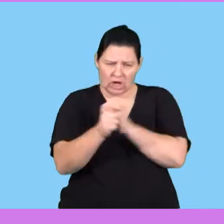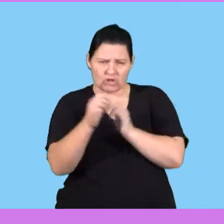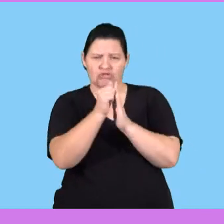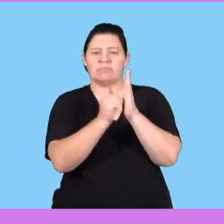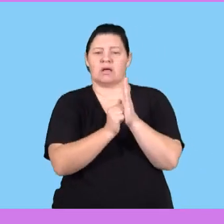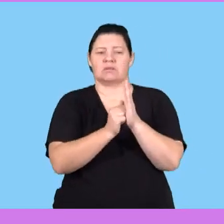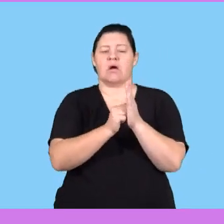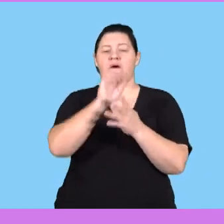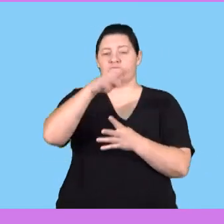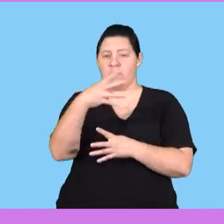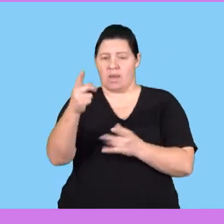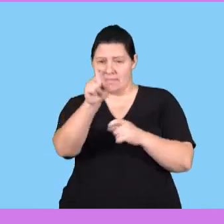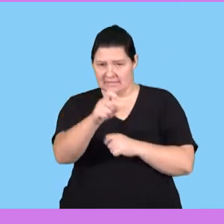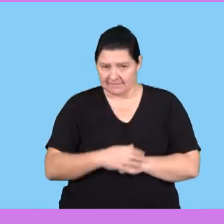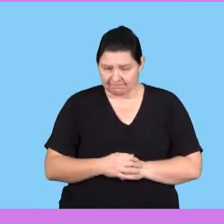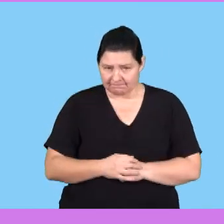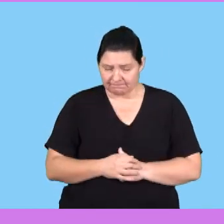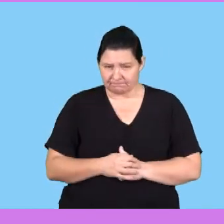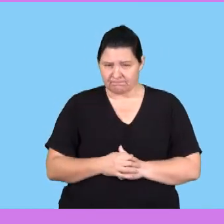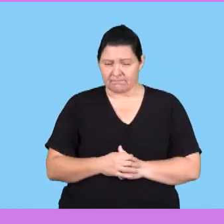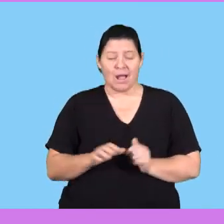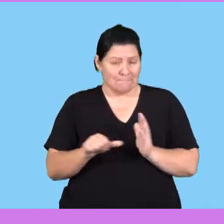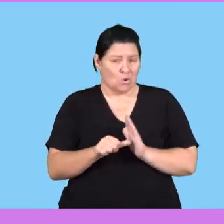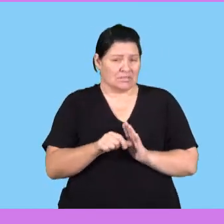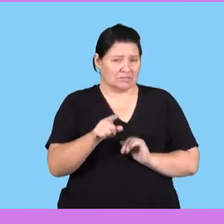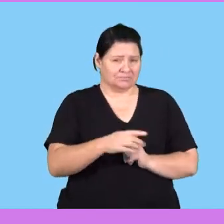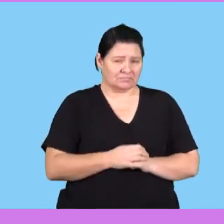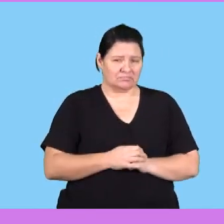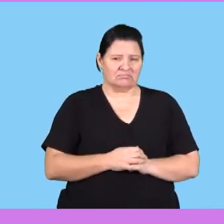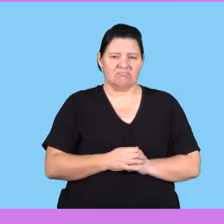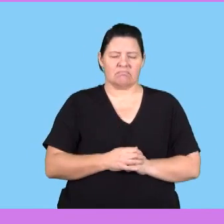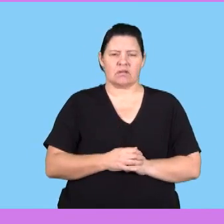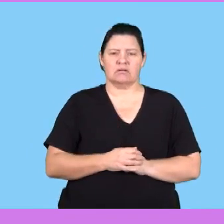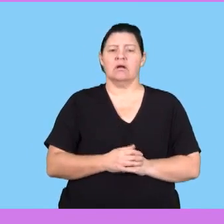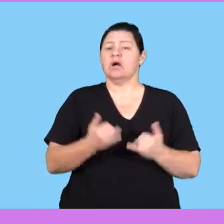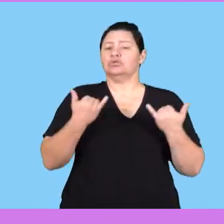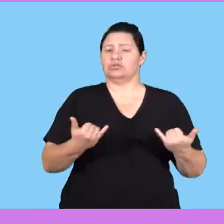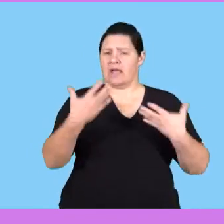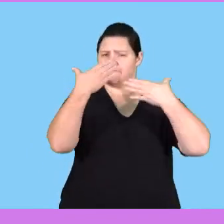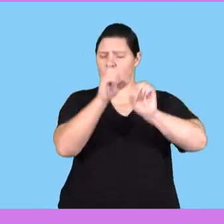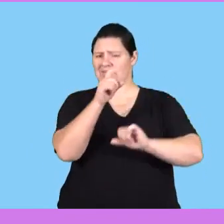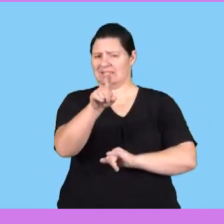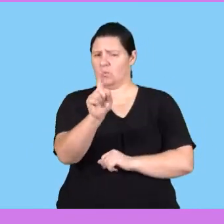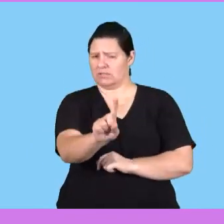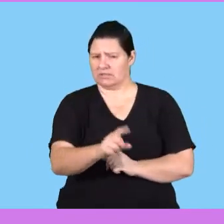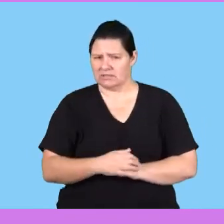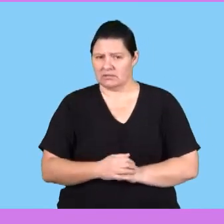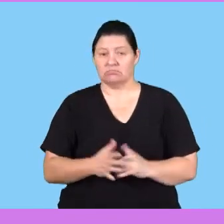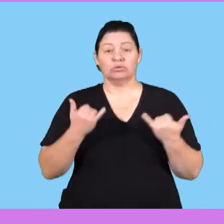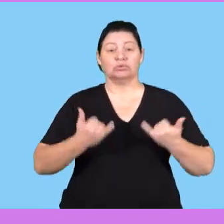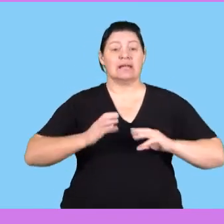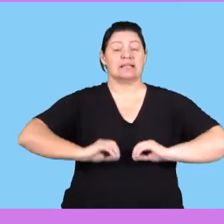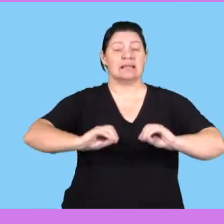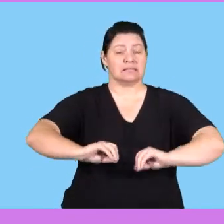subject of the formula. Very important. Okay, now let's move on to what we will be focusing on today. So